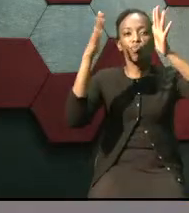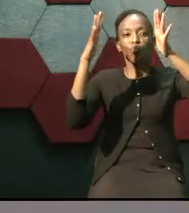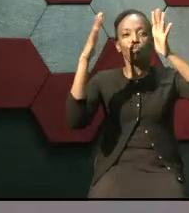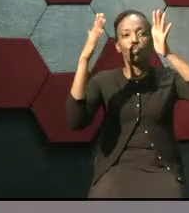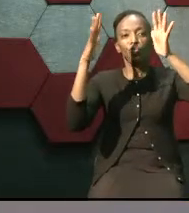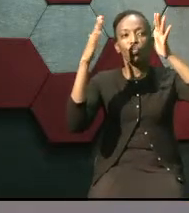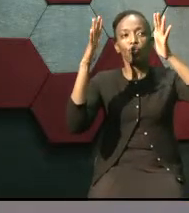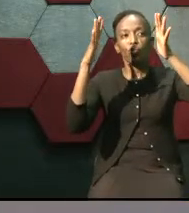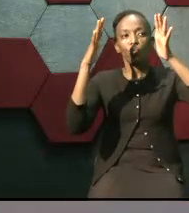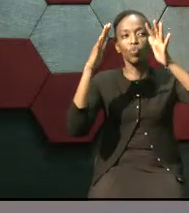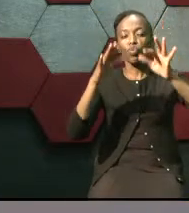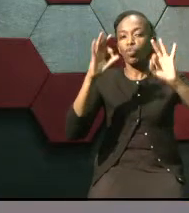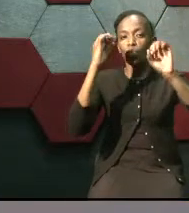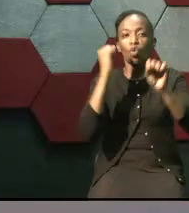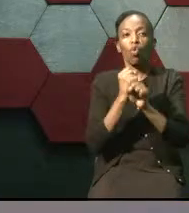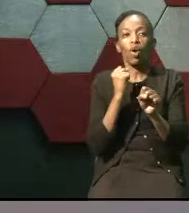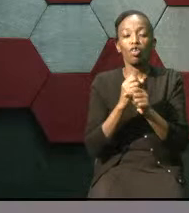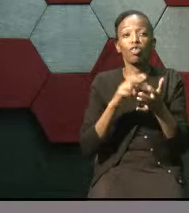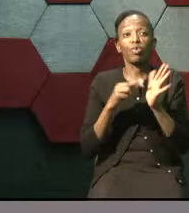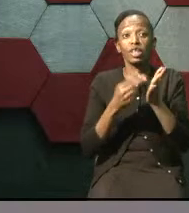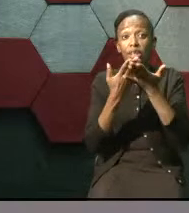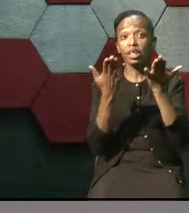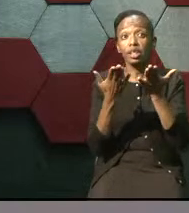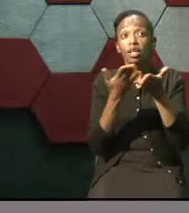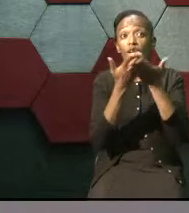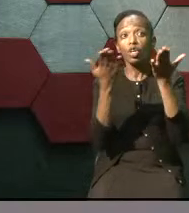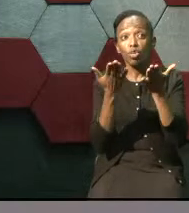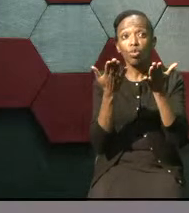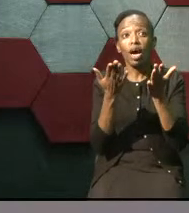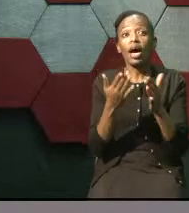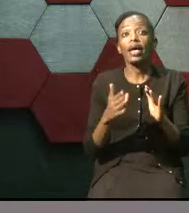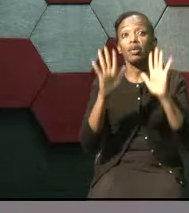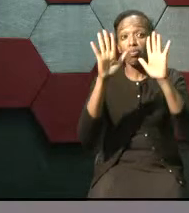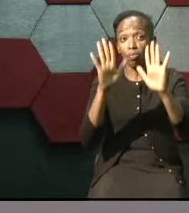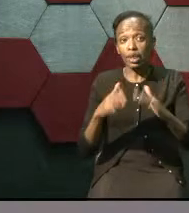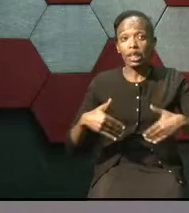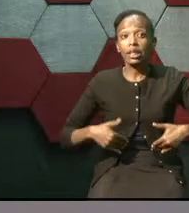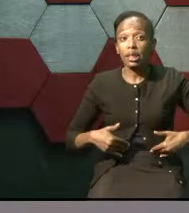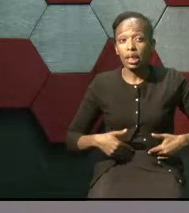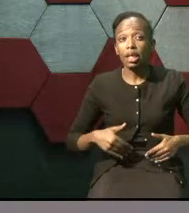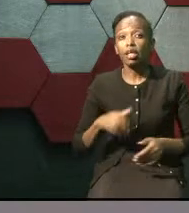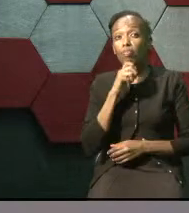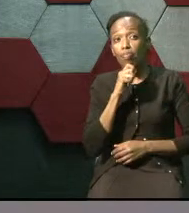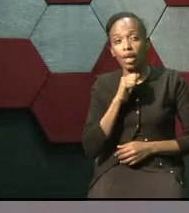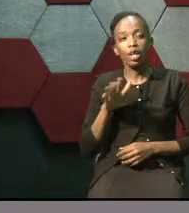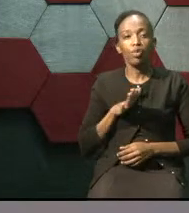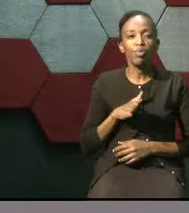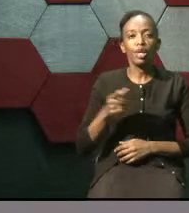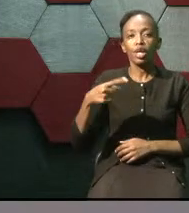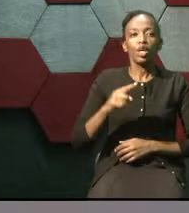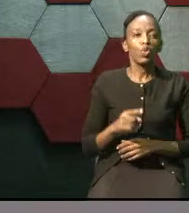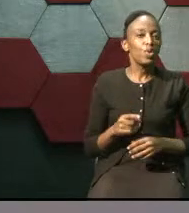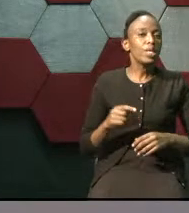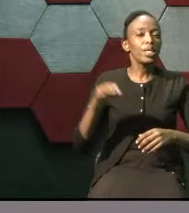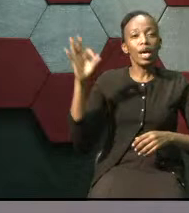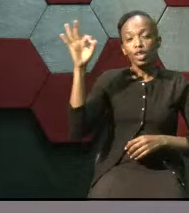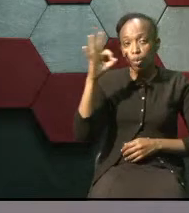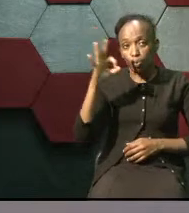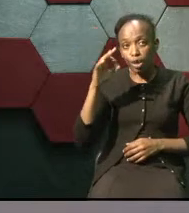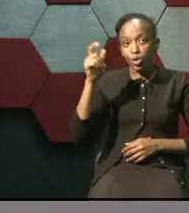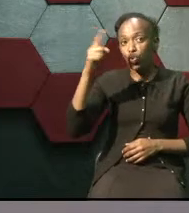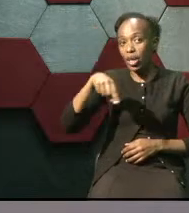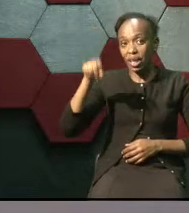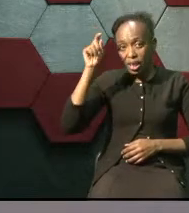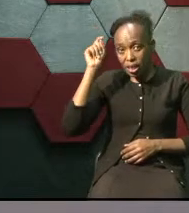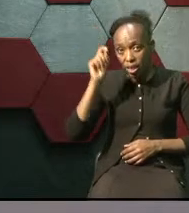Congratulations, fantastic work with those projects. You guys are just such incredible young men and young women, and we are blown away. We need health projects.